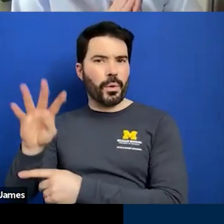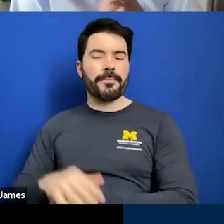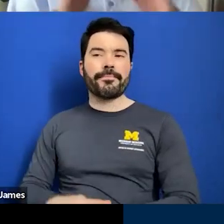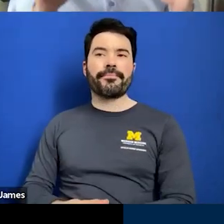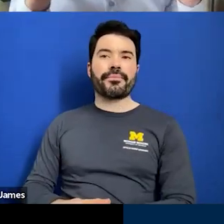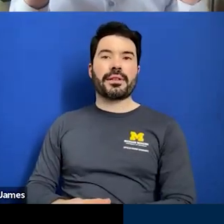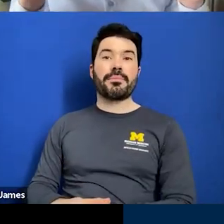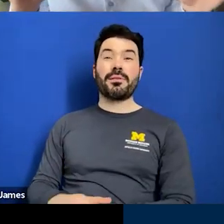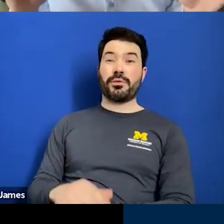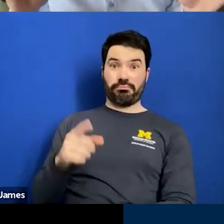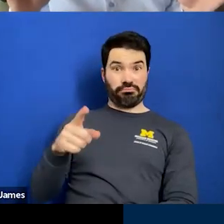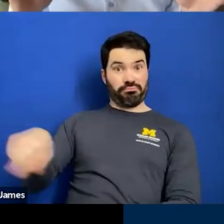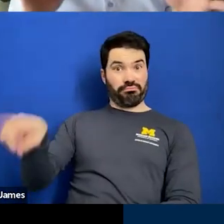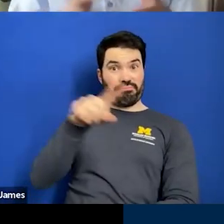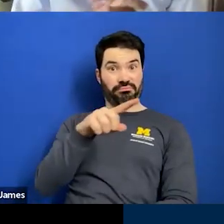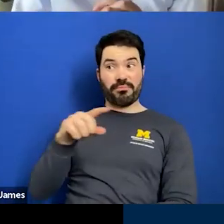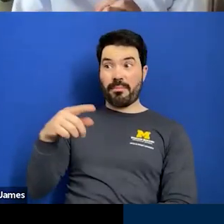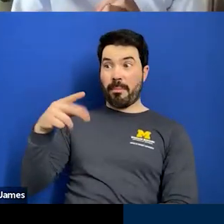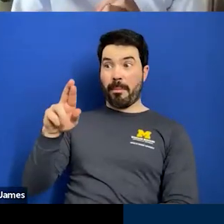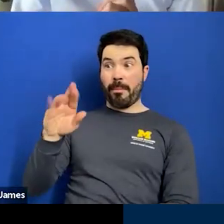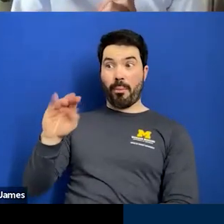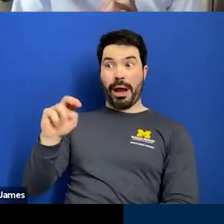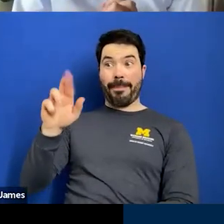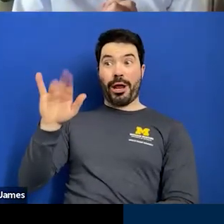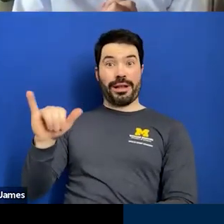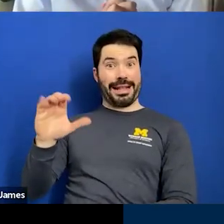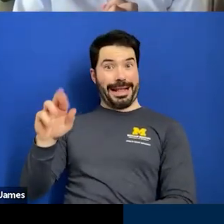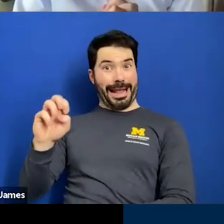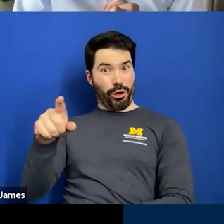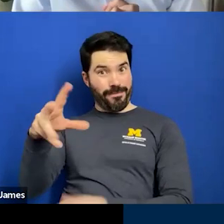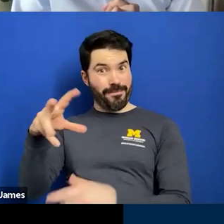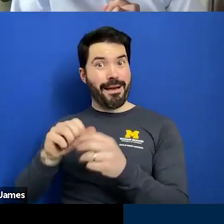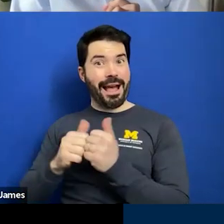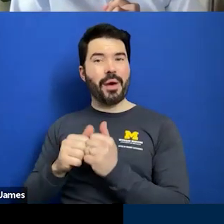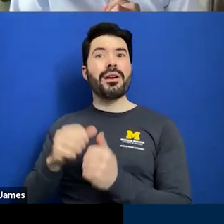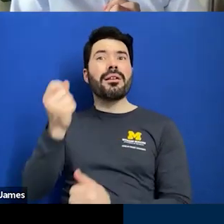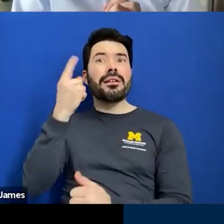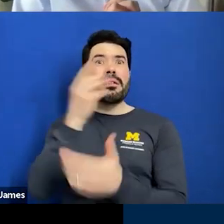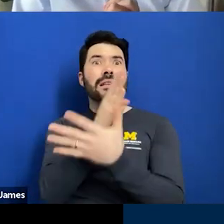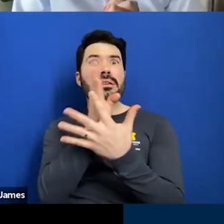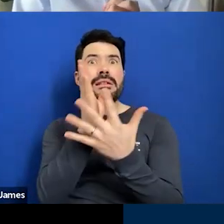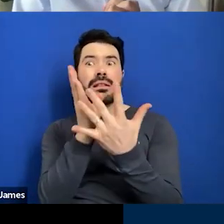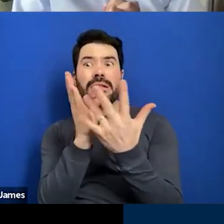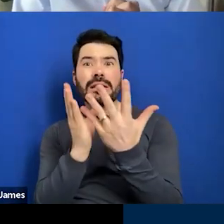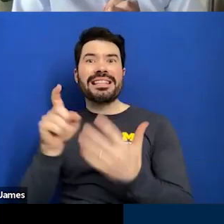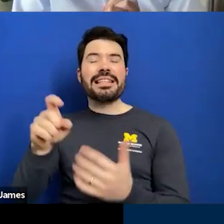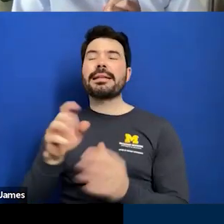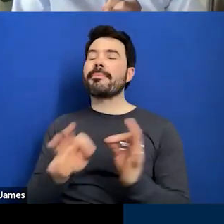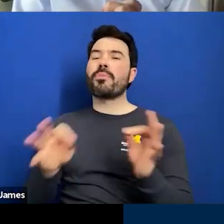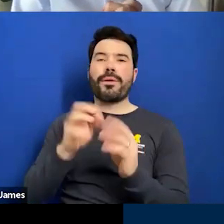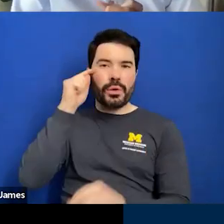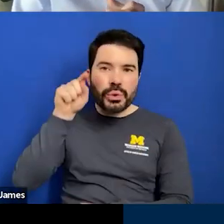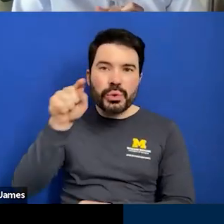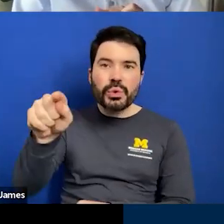So all of this is like super fragmented. I think that it's very valuable to check in from time to time with the family, bring them